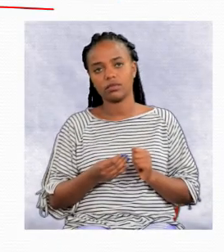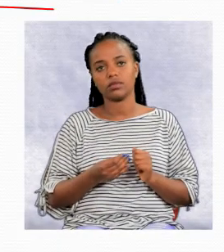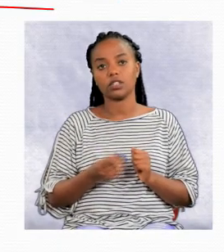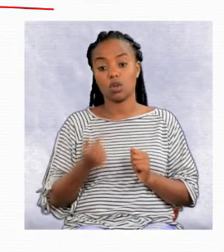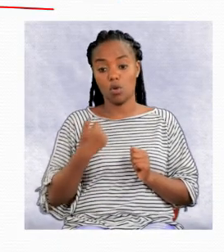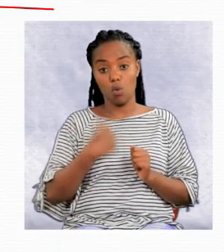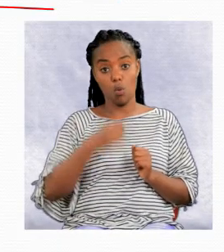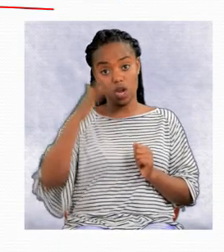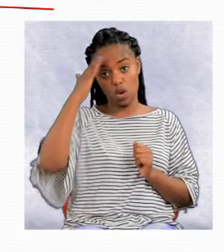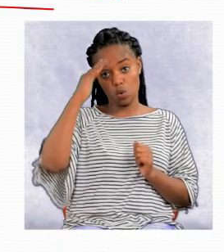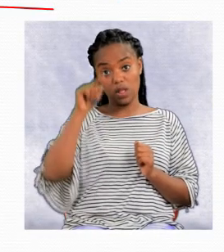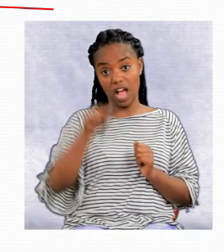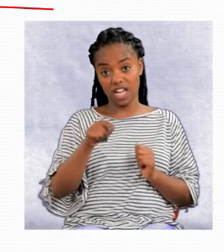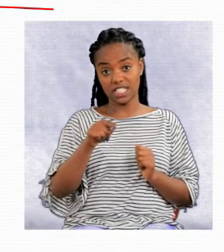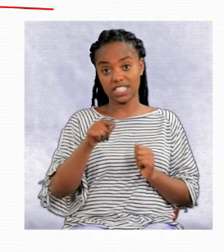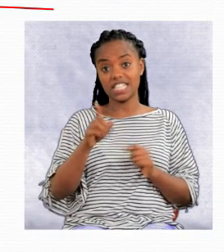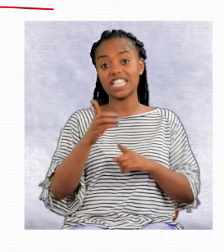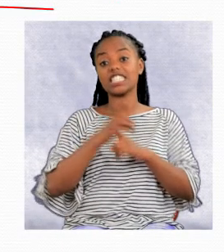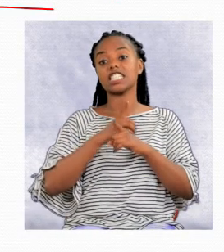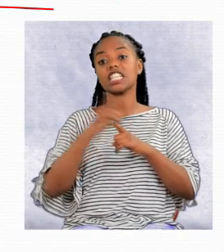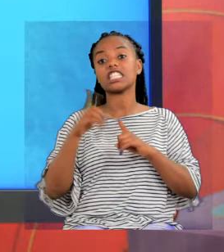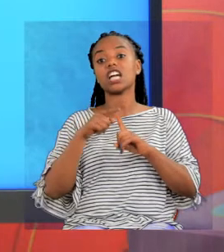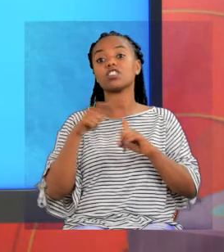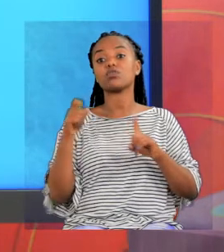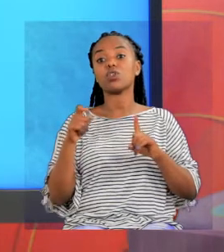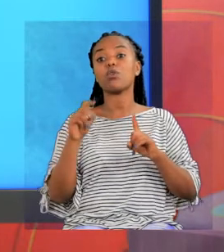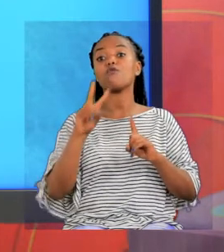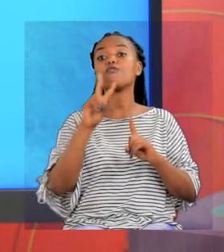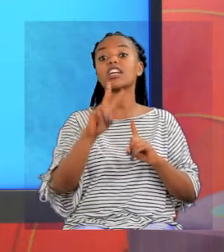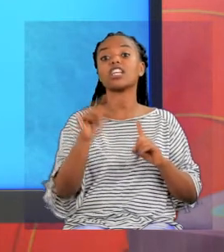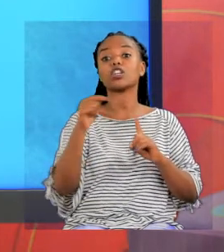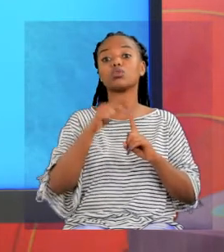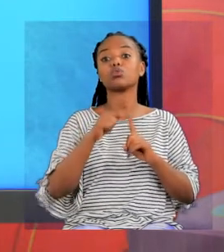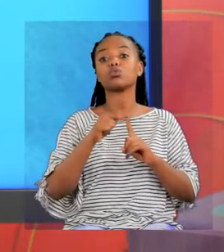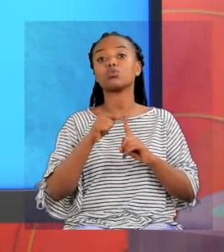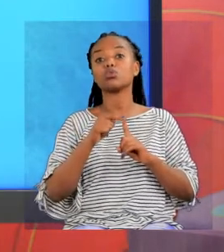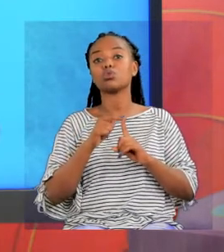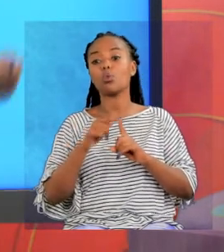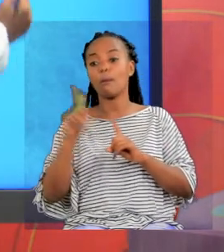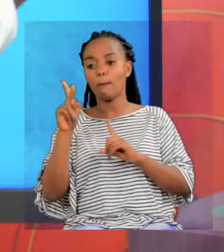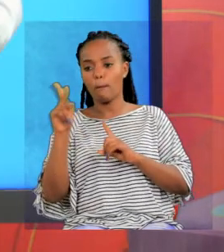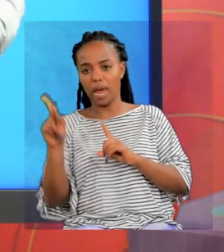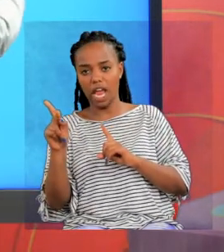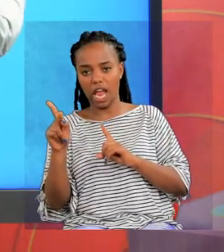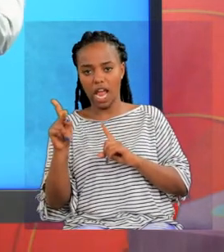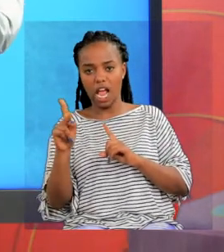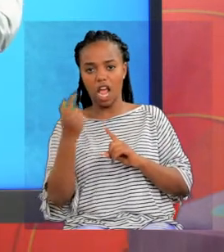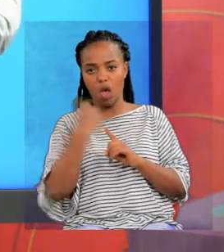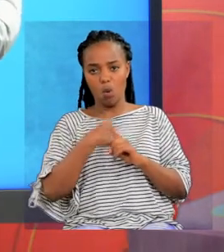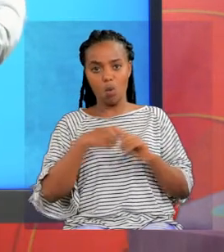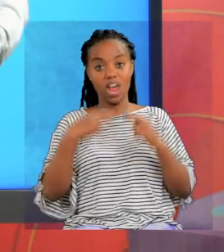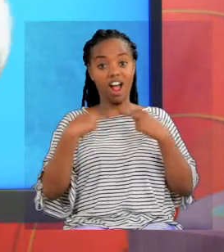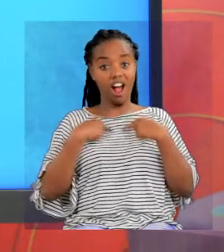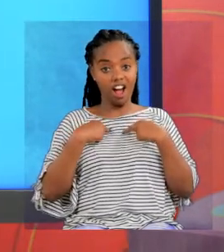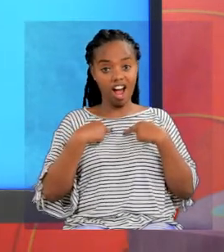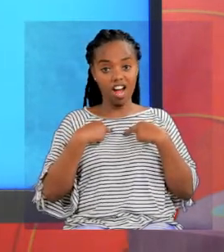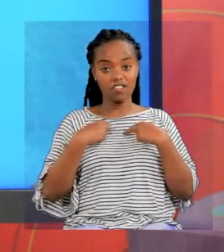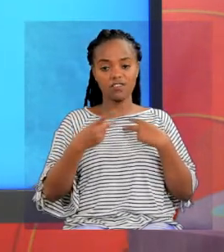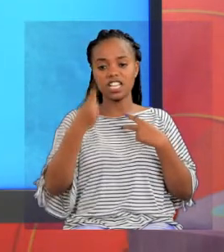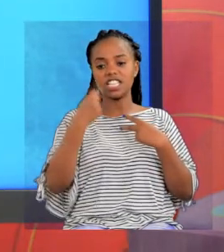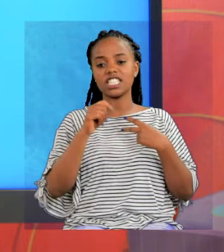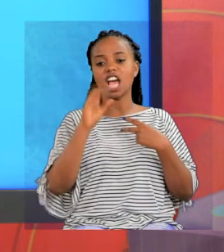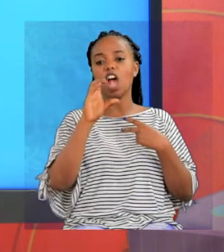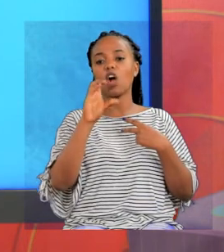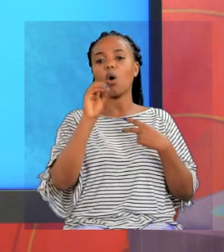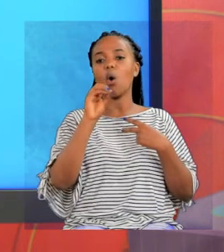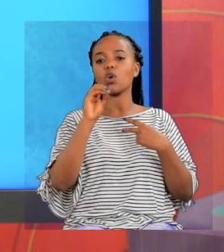we know that the distance from vertex to focus is P, so we have the coordinate